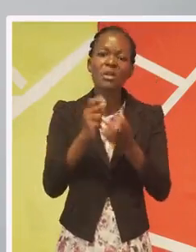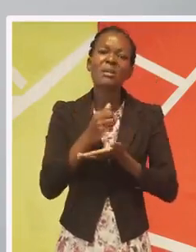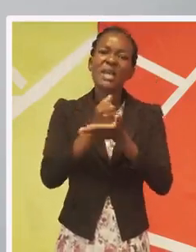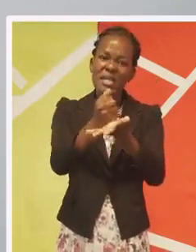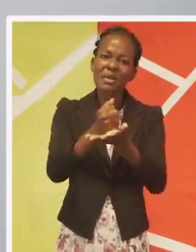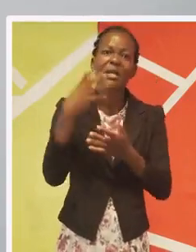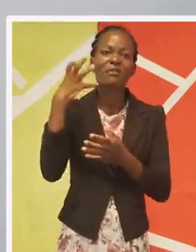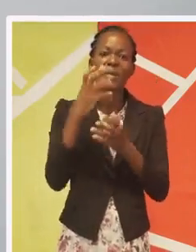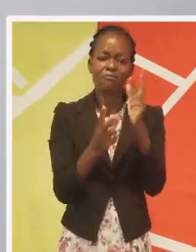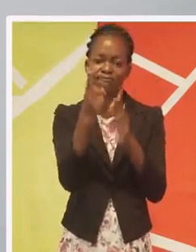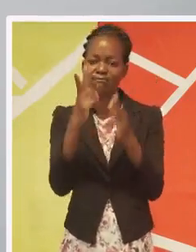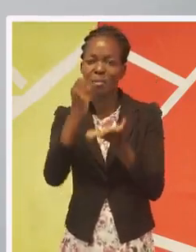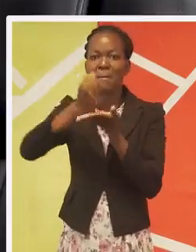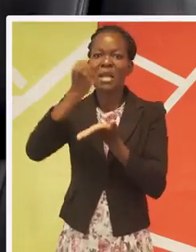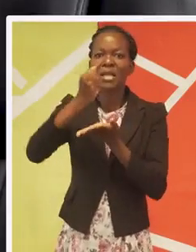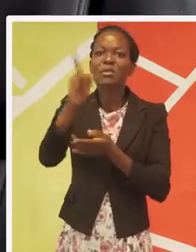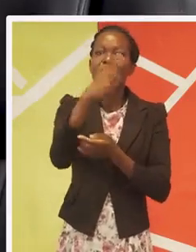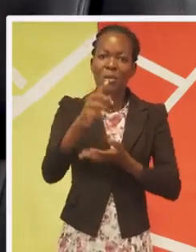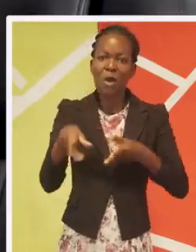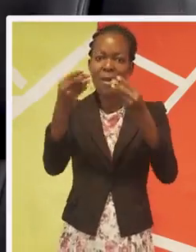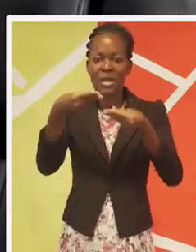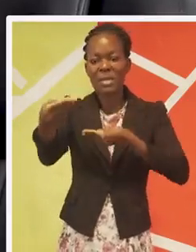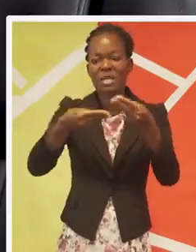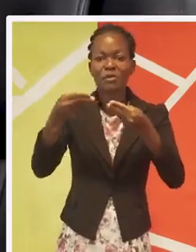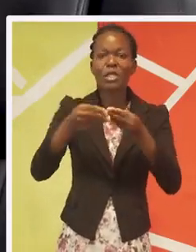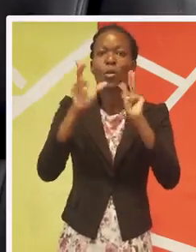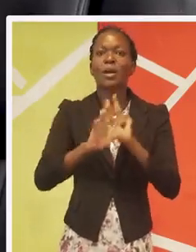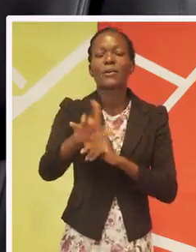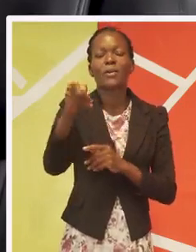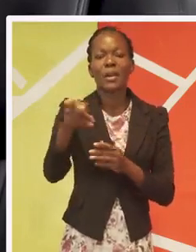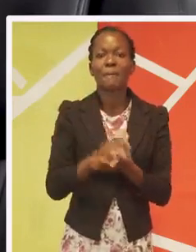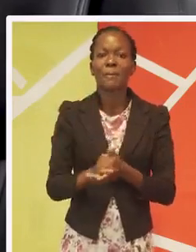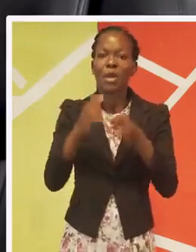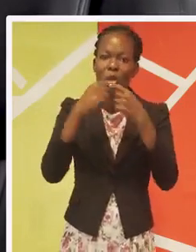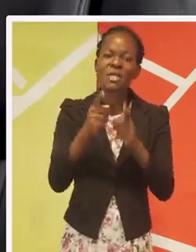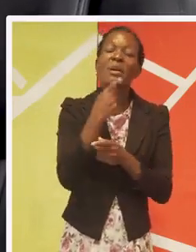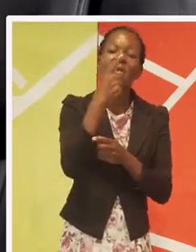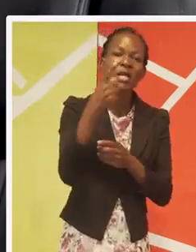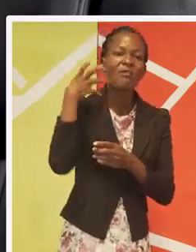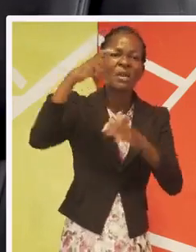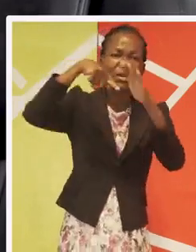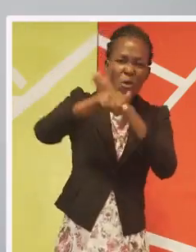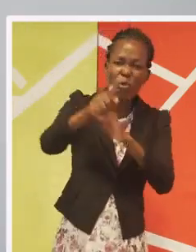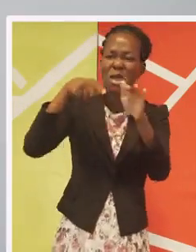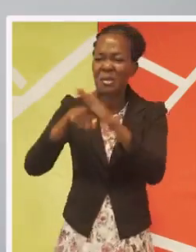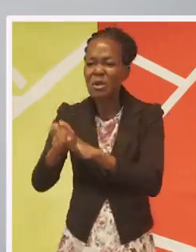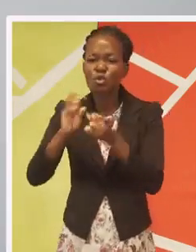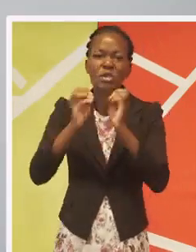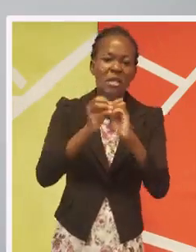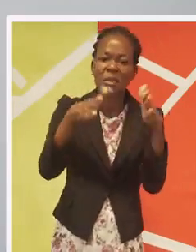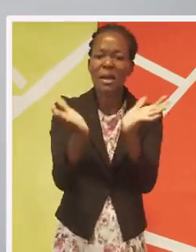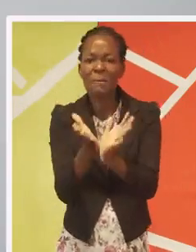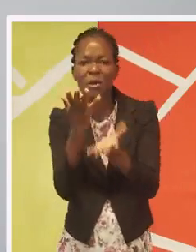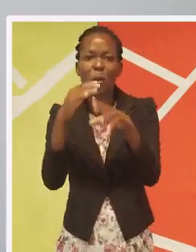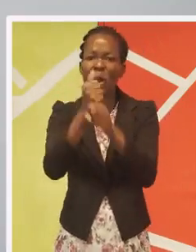services, privatization, for the government to draw back on its interference with the market, deregulation, for the government